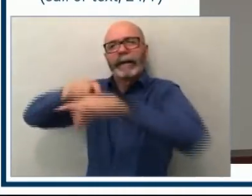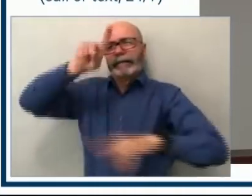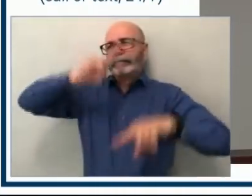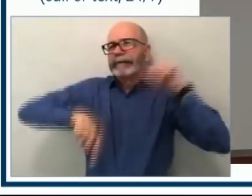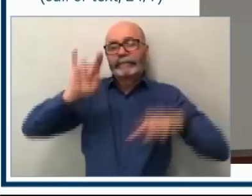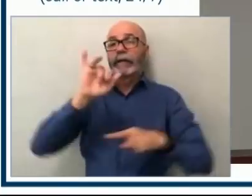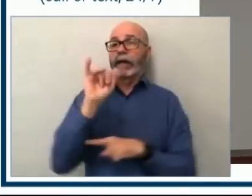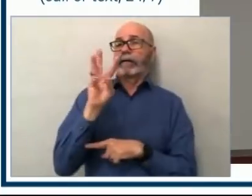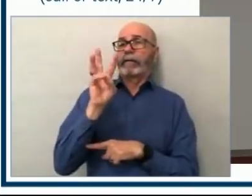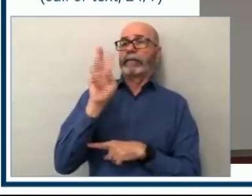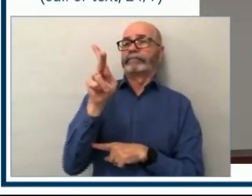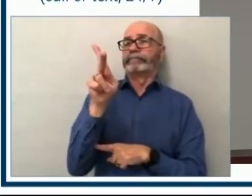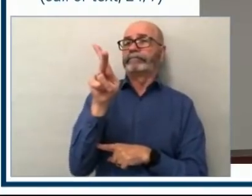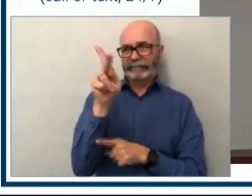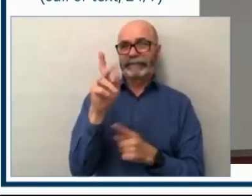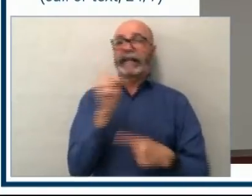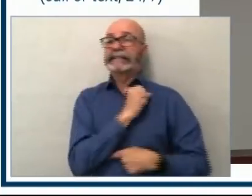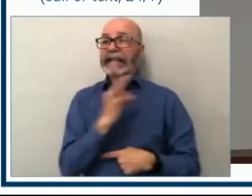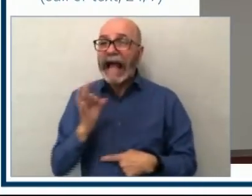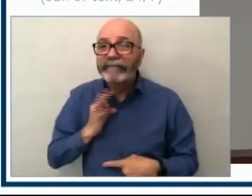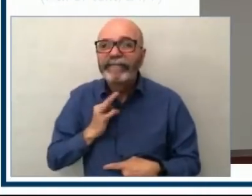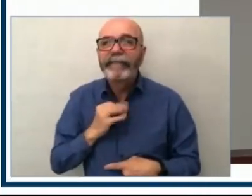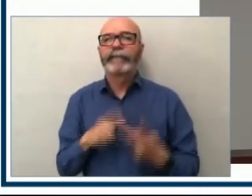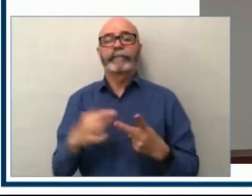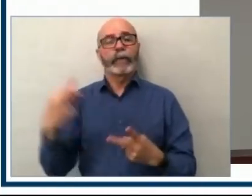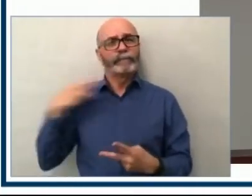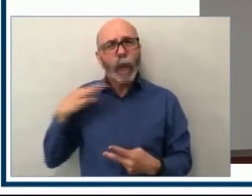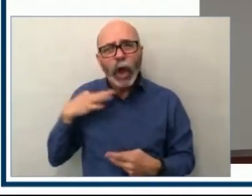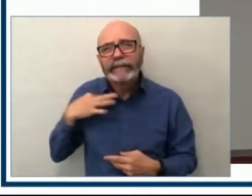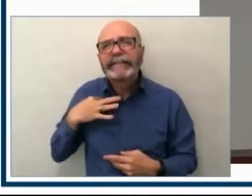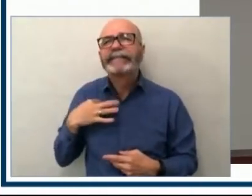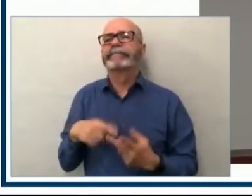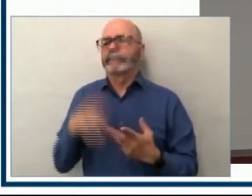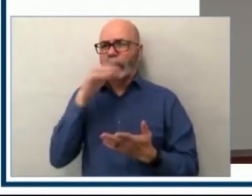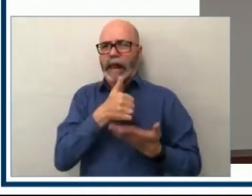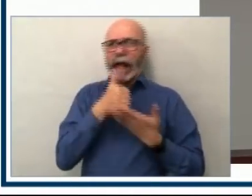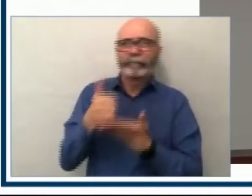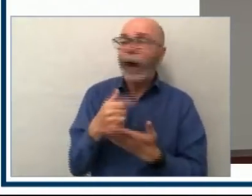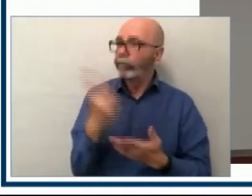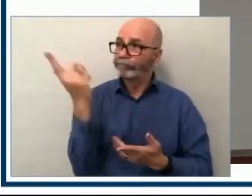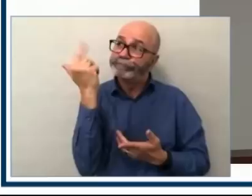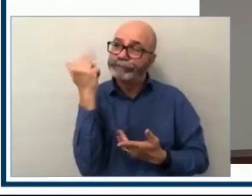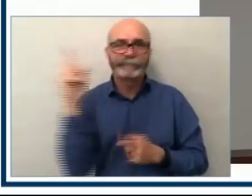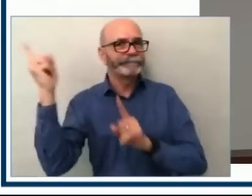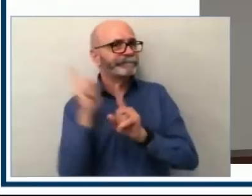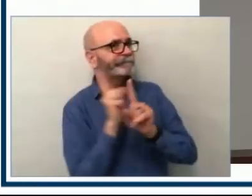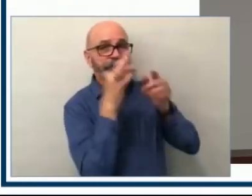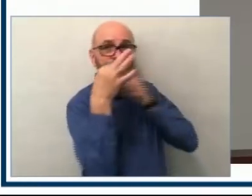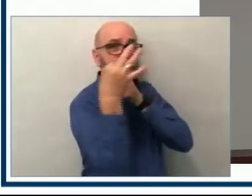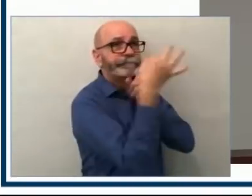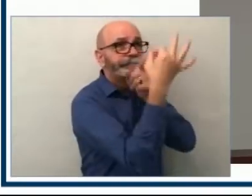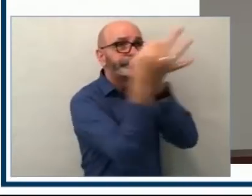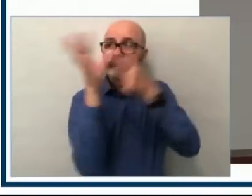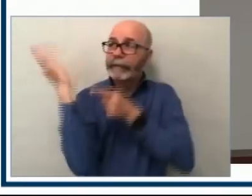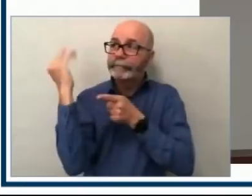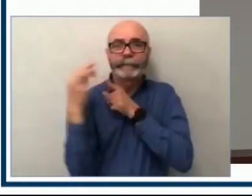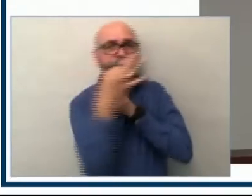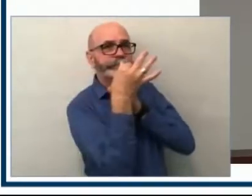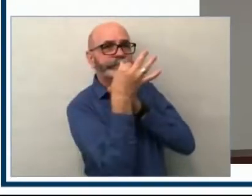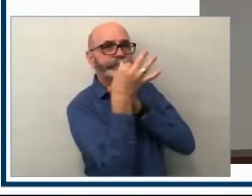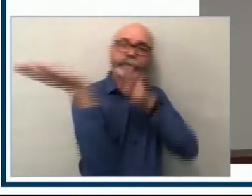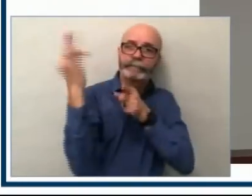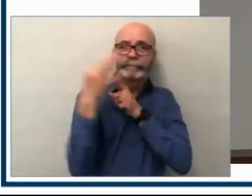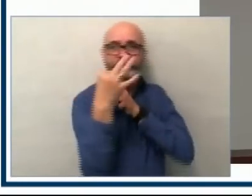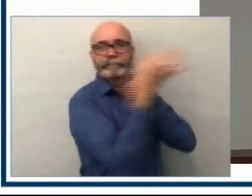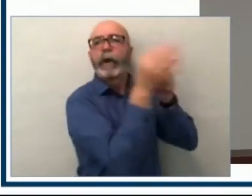both inside and outside the clinic building to help direct people parking and entering the building. So we continue to work towards